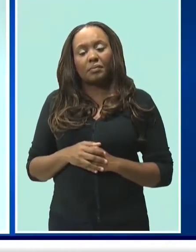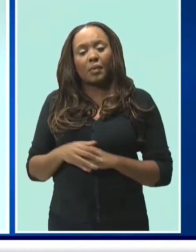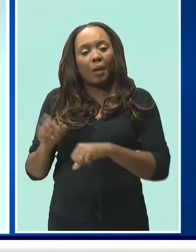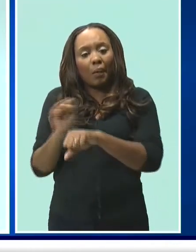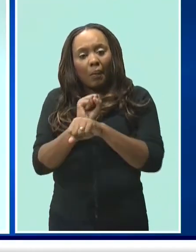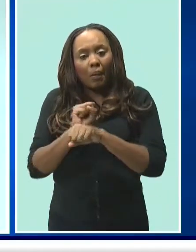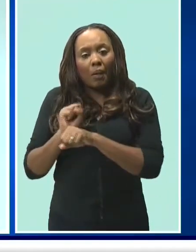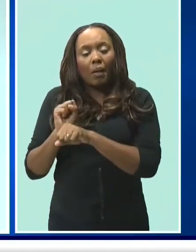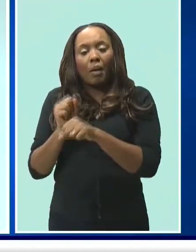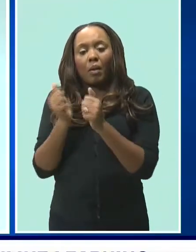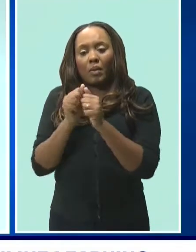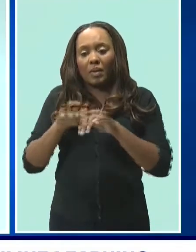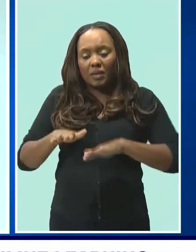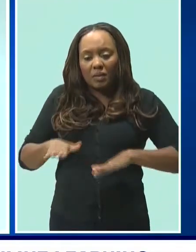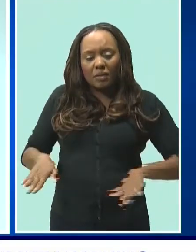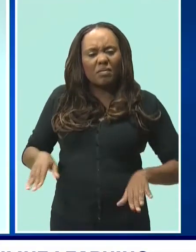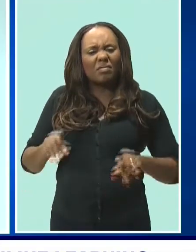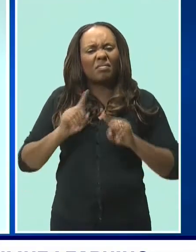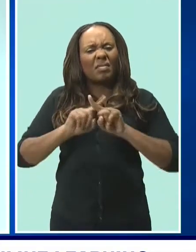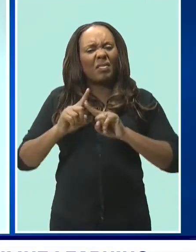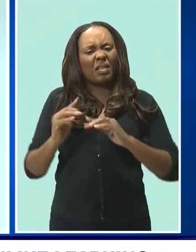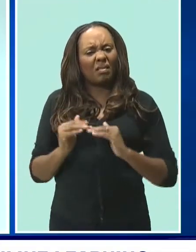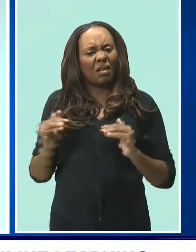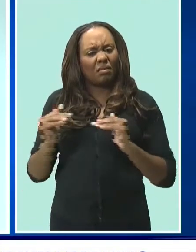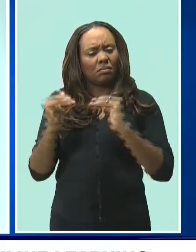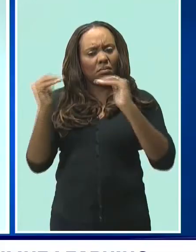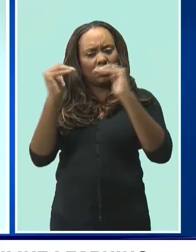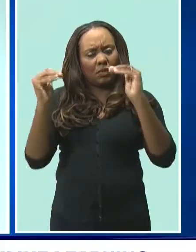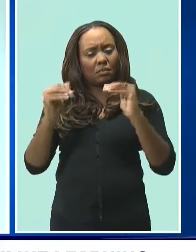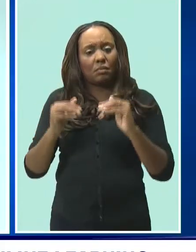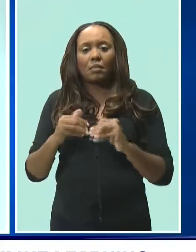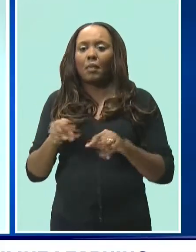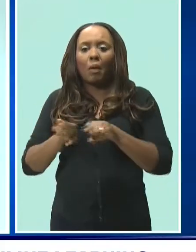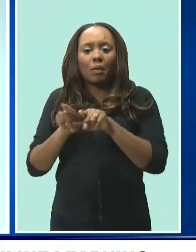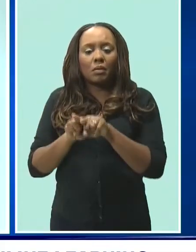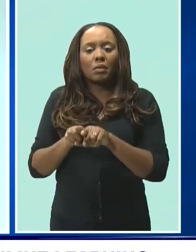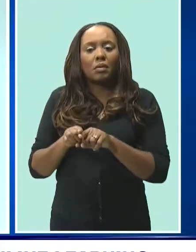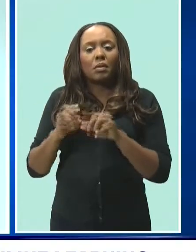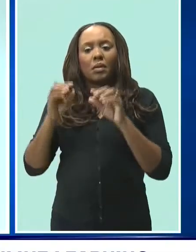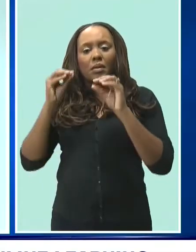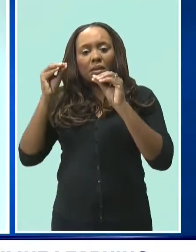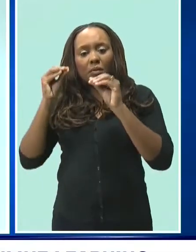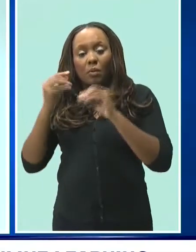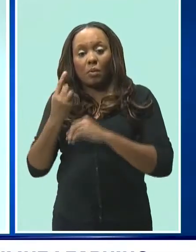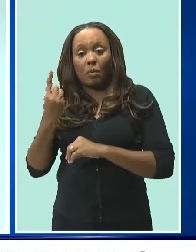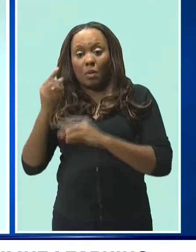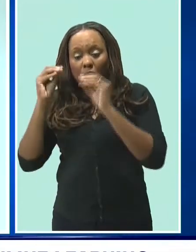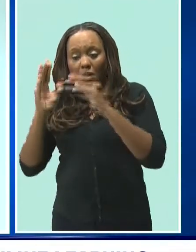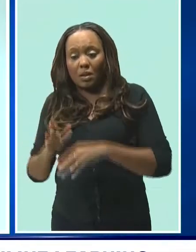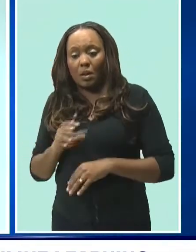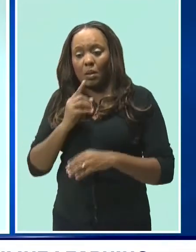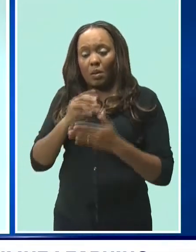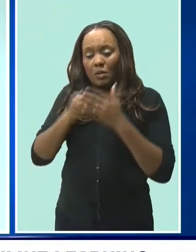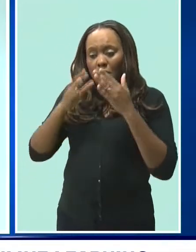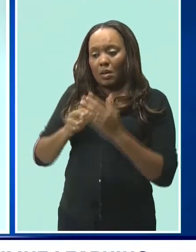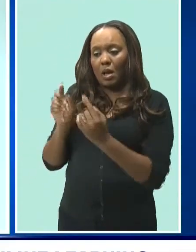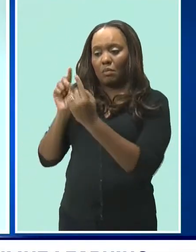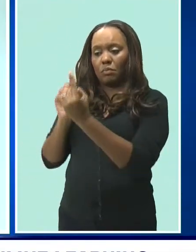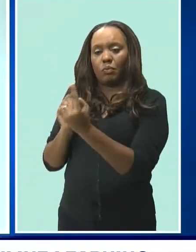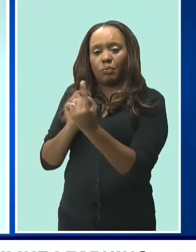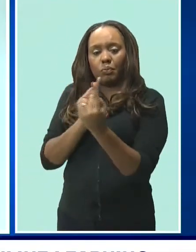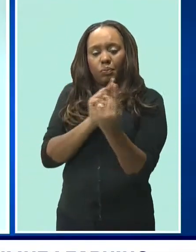their level, also doing like one-on-one, so the teacher might schedule a half-an-hour slot for a